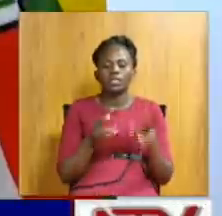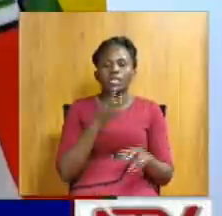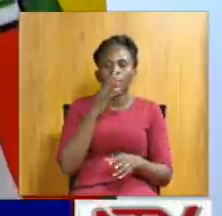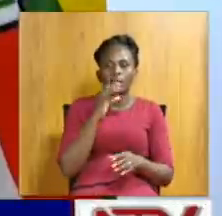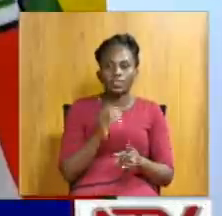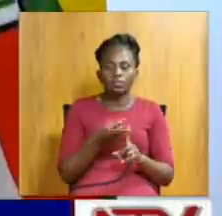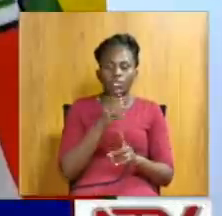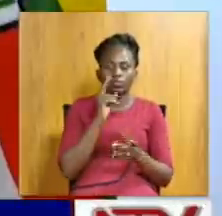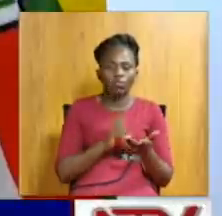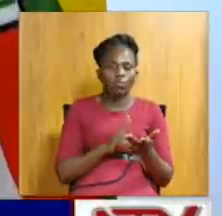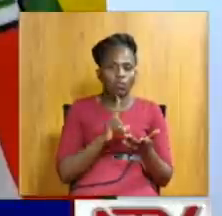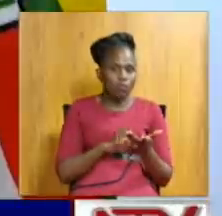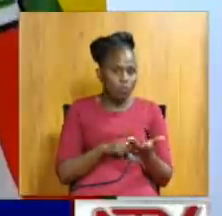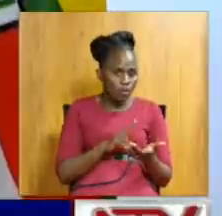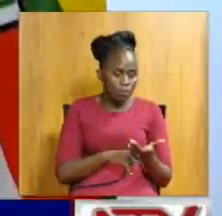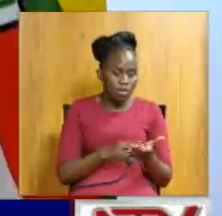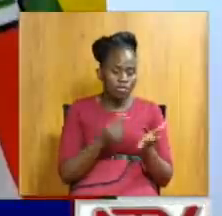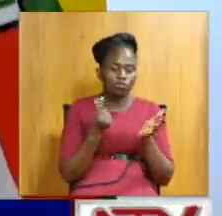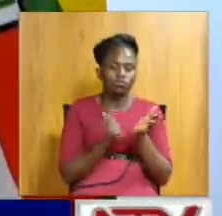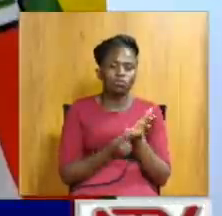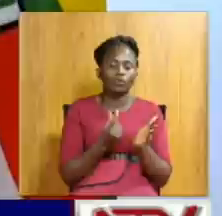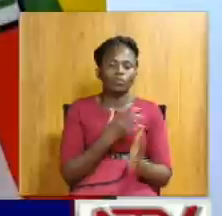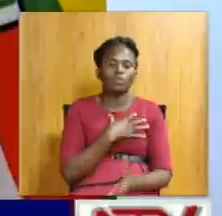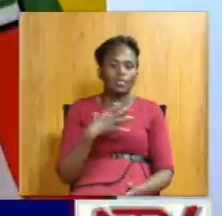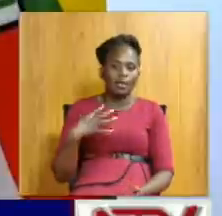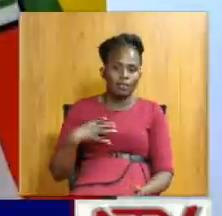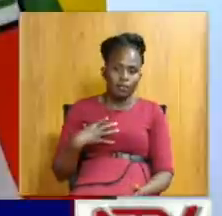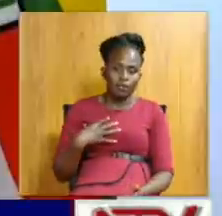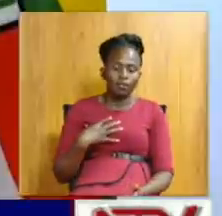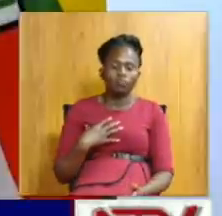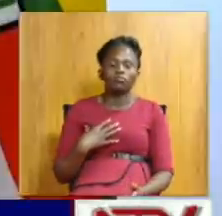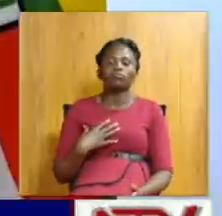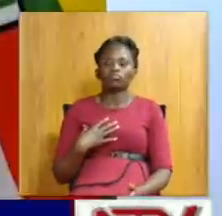November, the Uganda People's Defense Forces launched